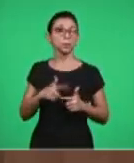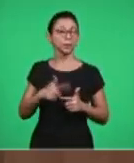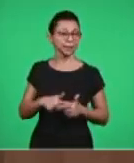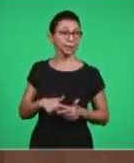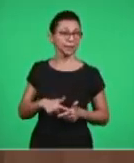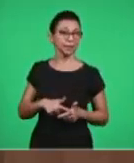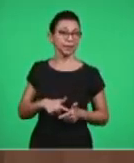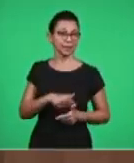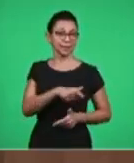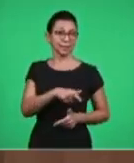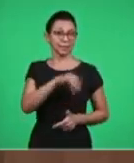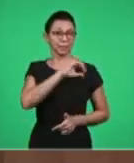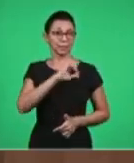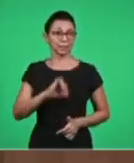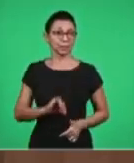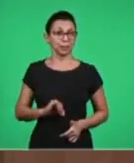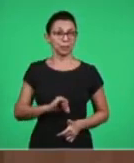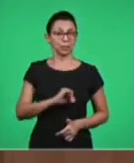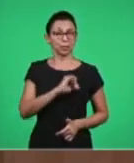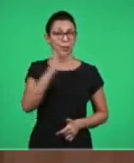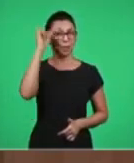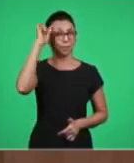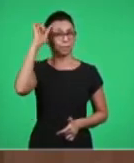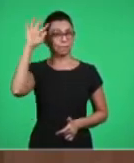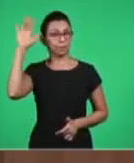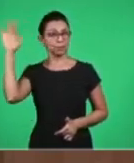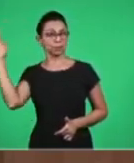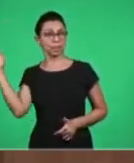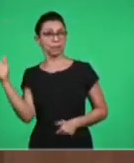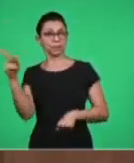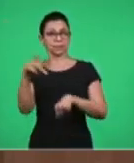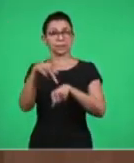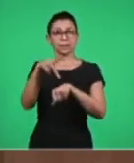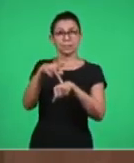stone over stone. He destroyed everything.